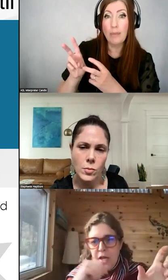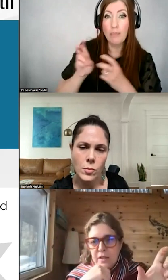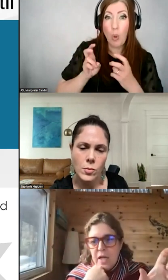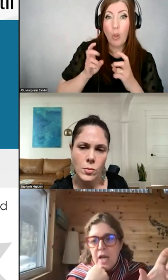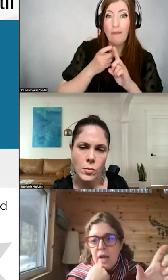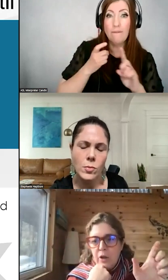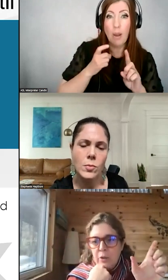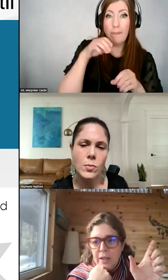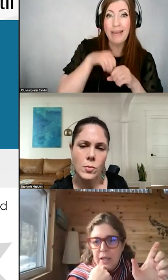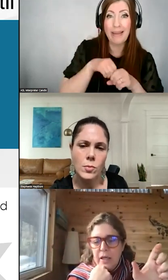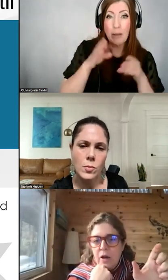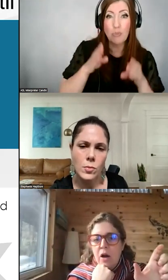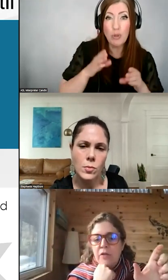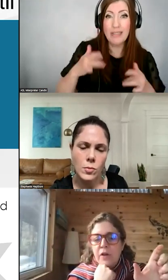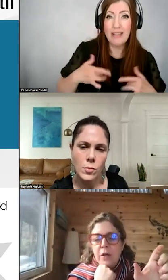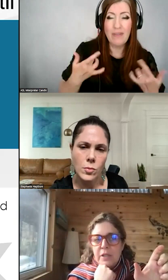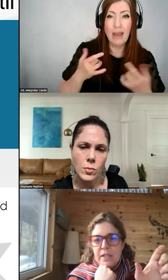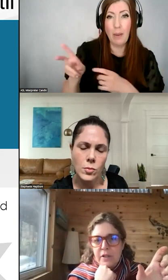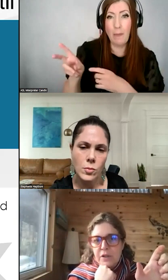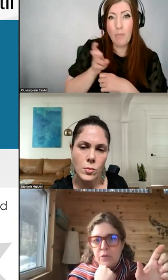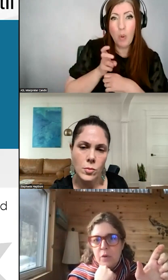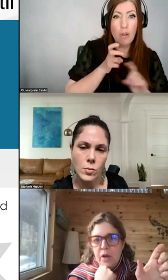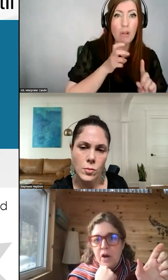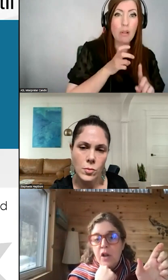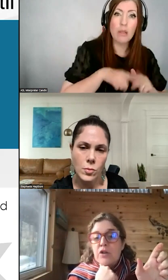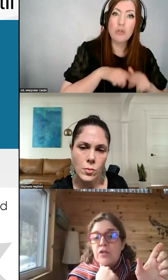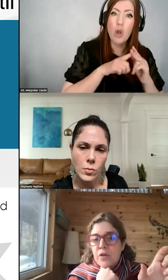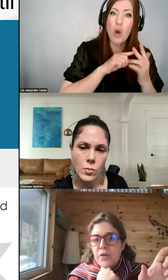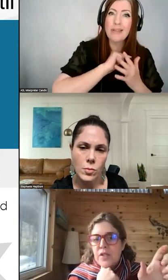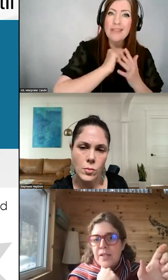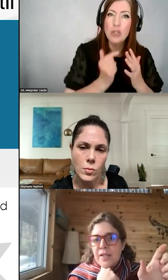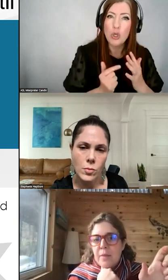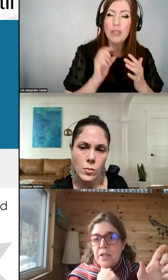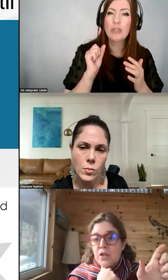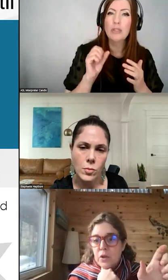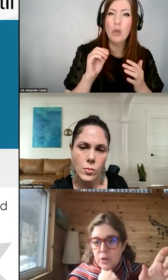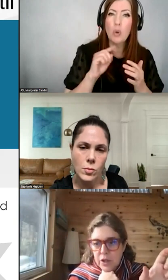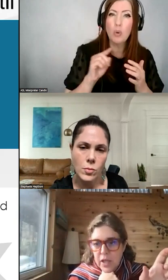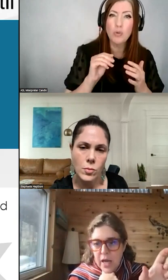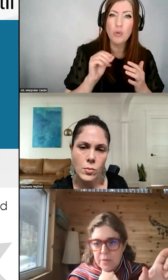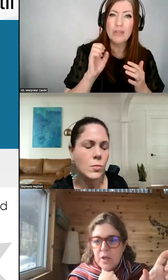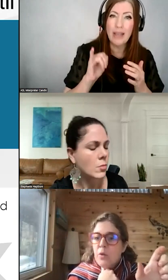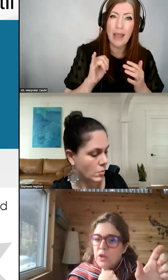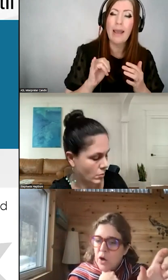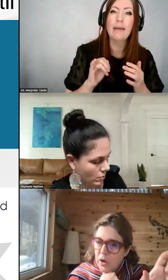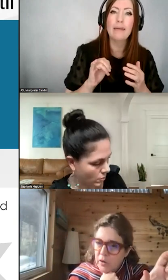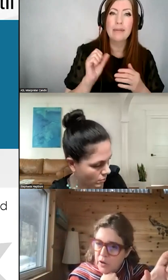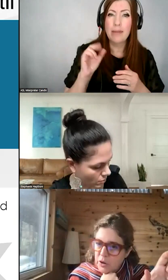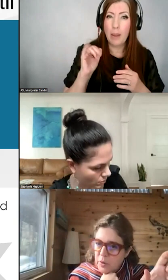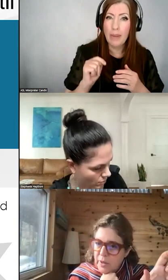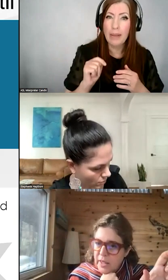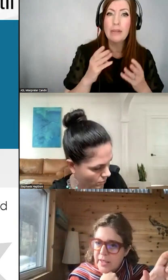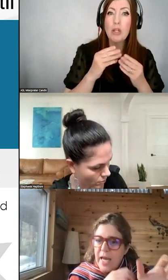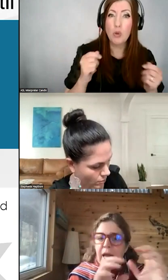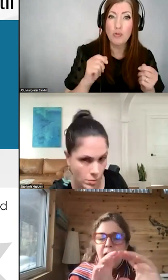in-person event. And we're going to be kicking off a series of what we call SOZO-SAY Summit Solution Labs, which are